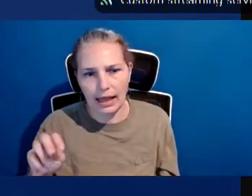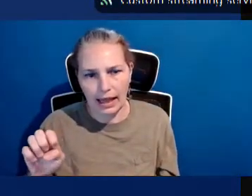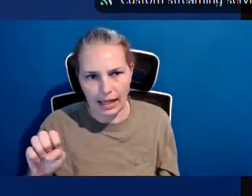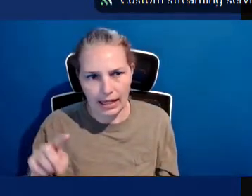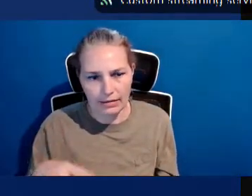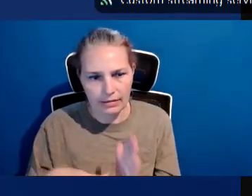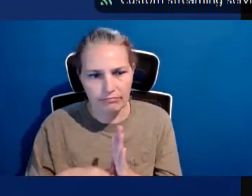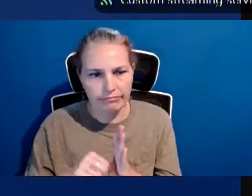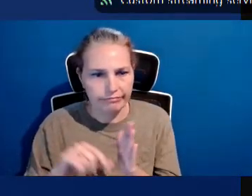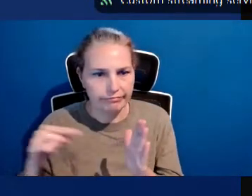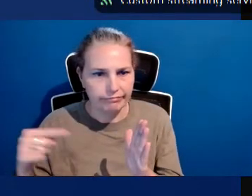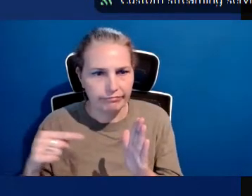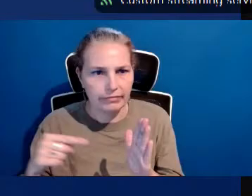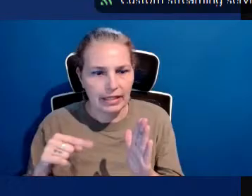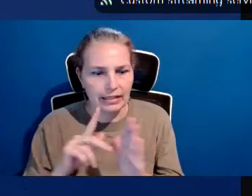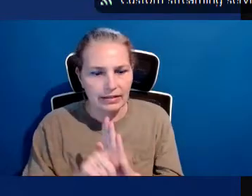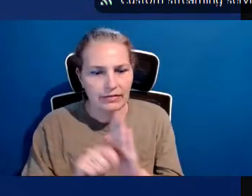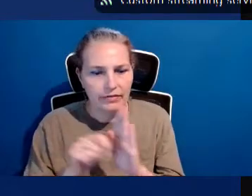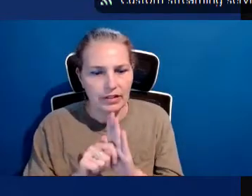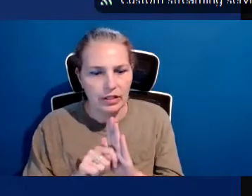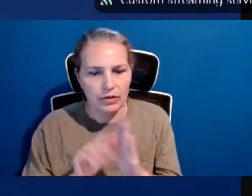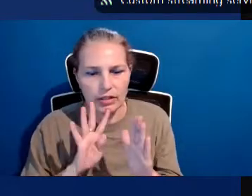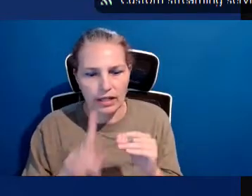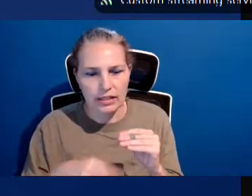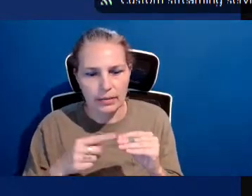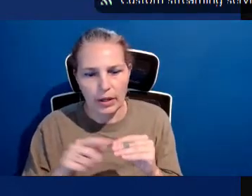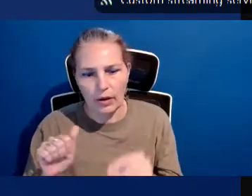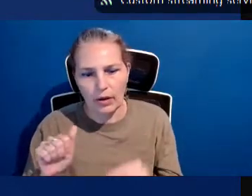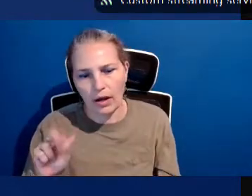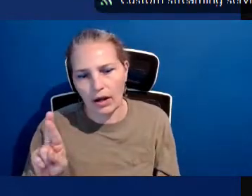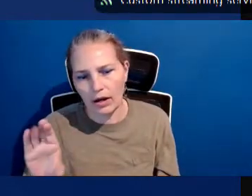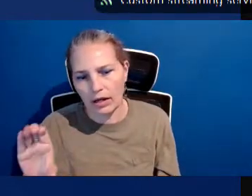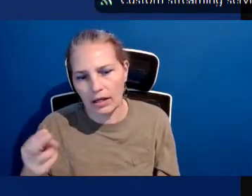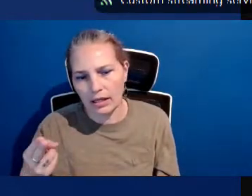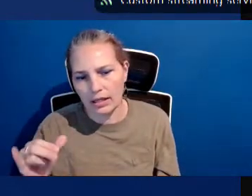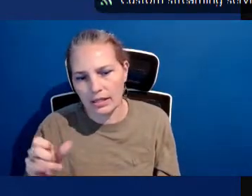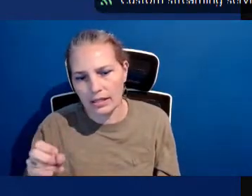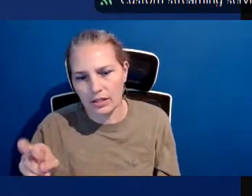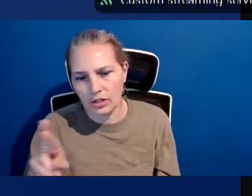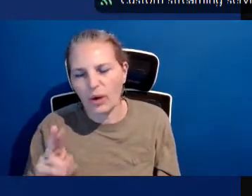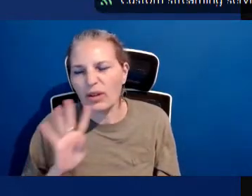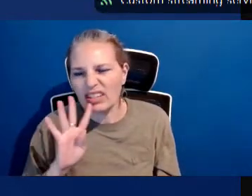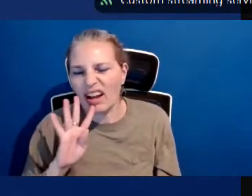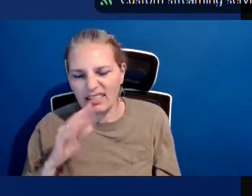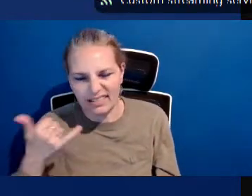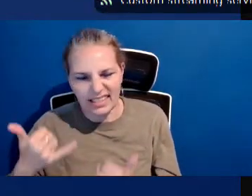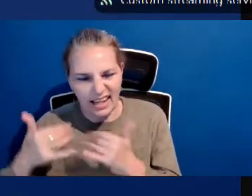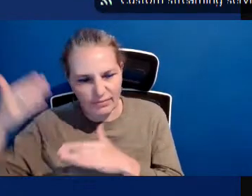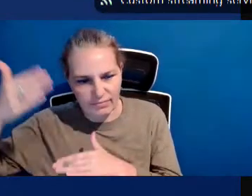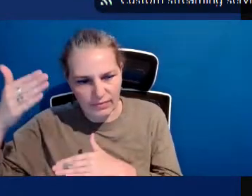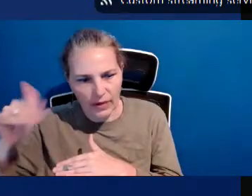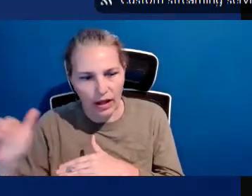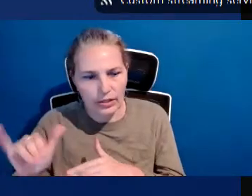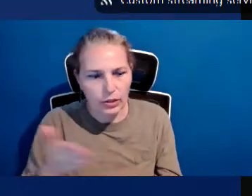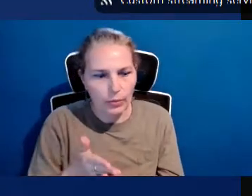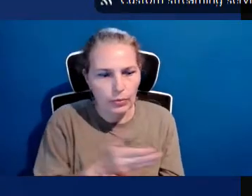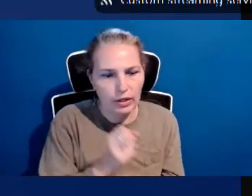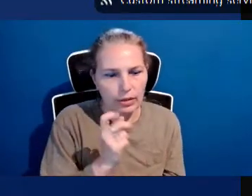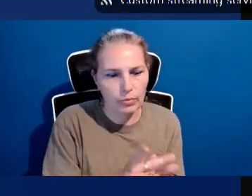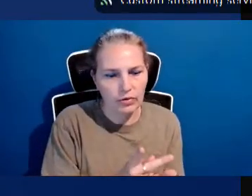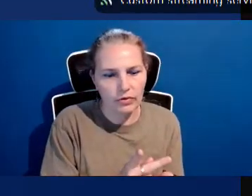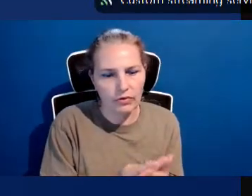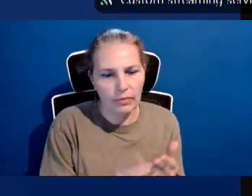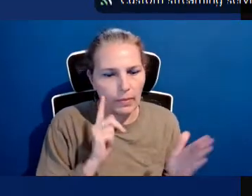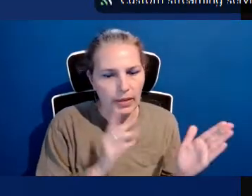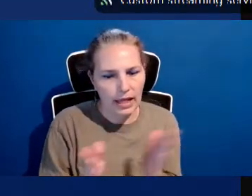highlighting ArchiStar that we talked about today, and also pre-approved plans. And you can find that video on the